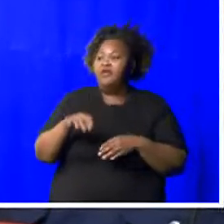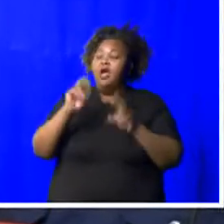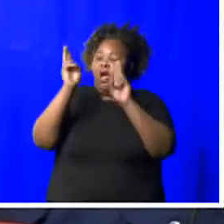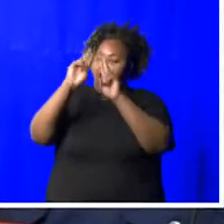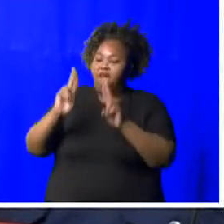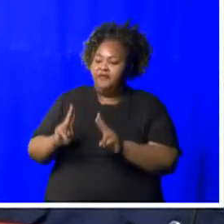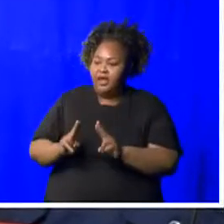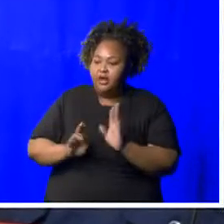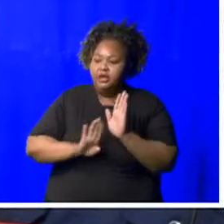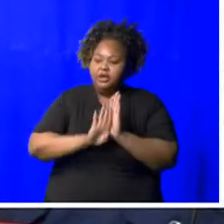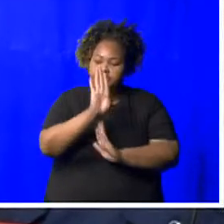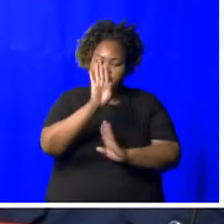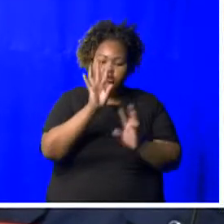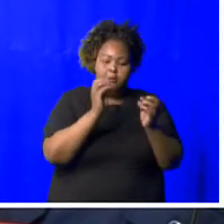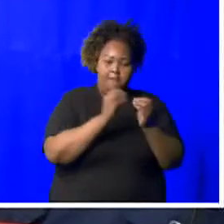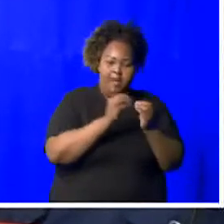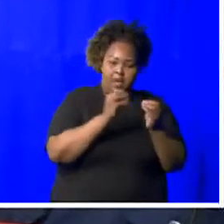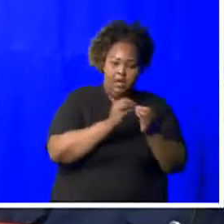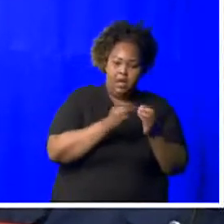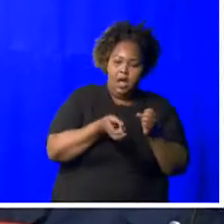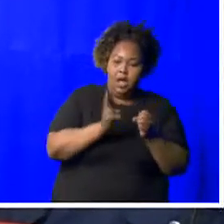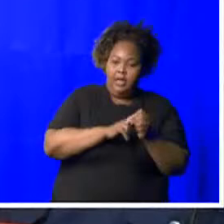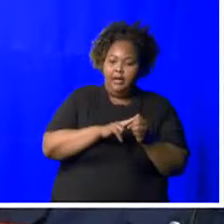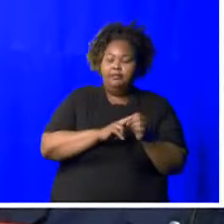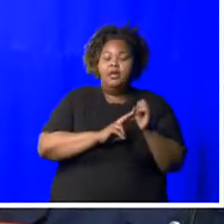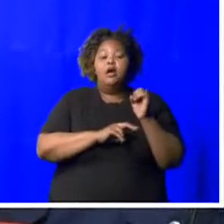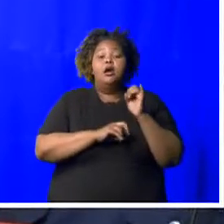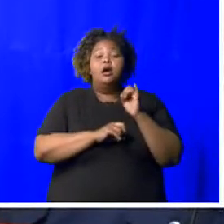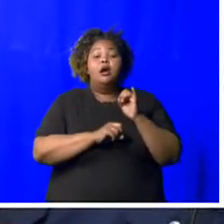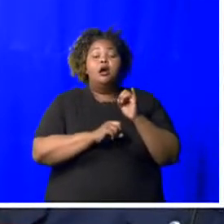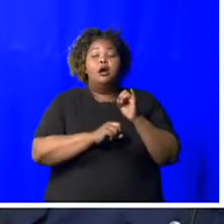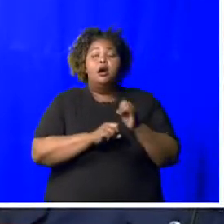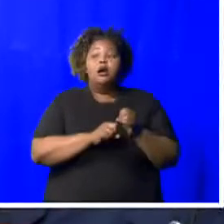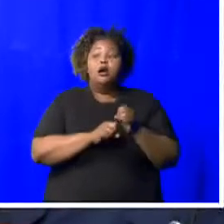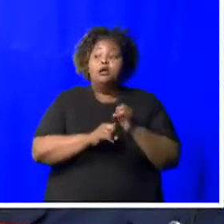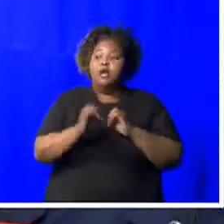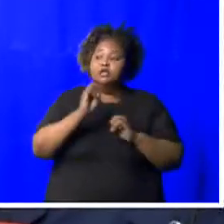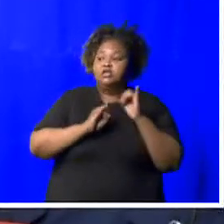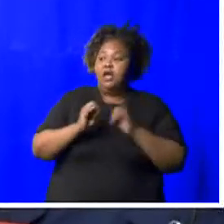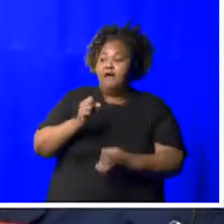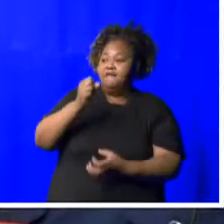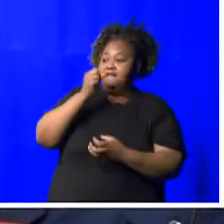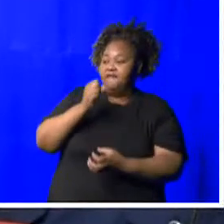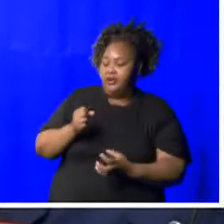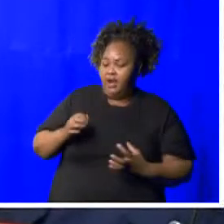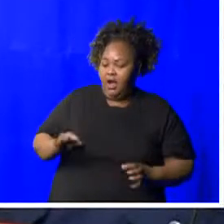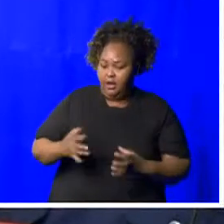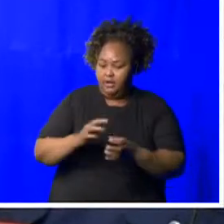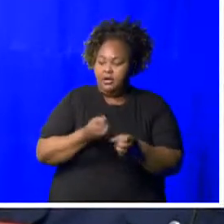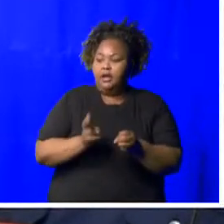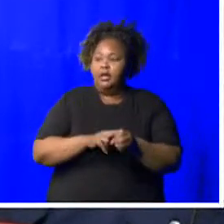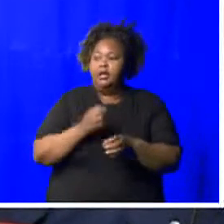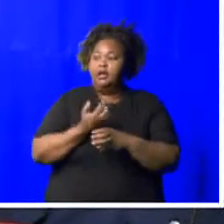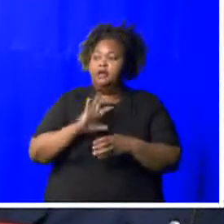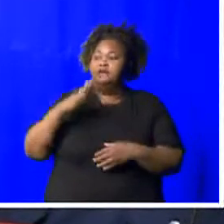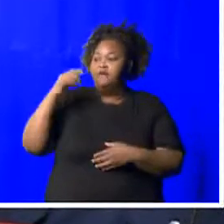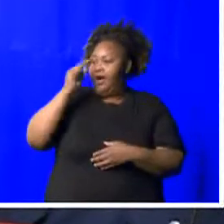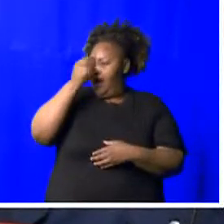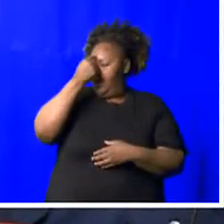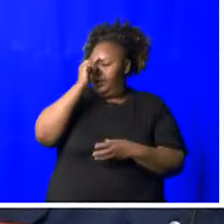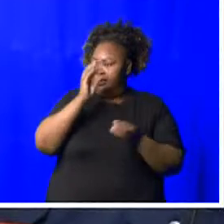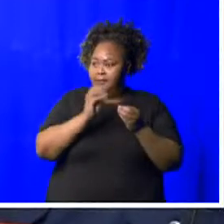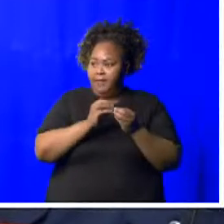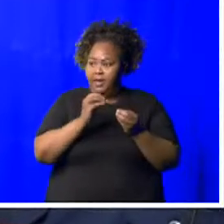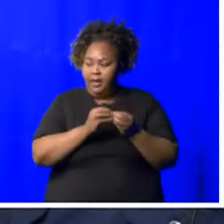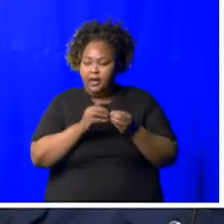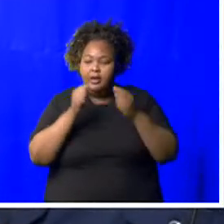the International Fund for Agriculture Development, the Export-Import Bank of India, the Export-Import Bank